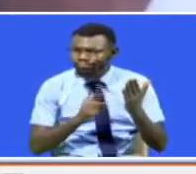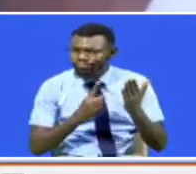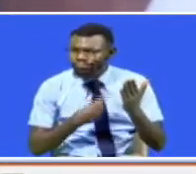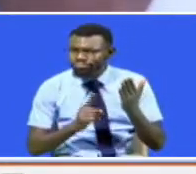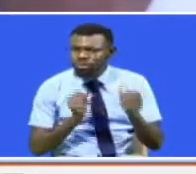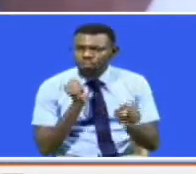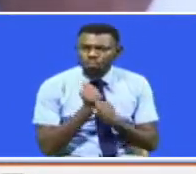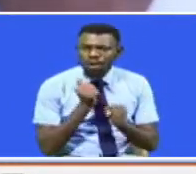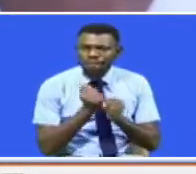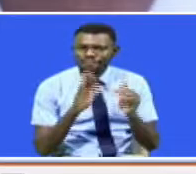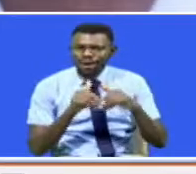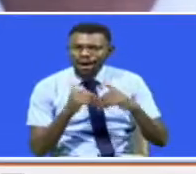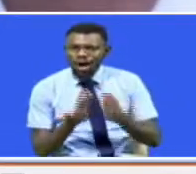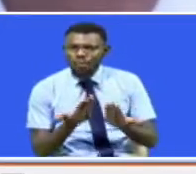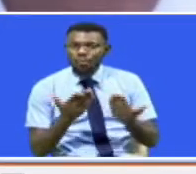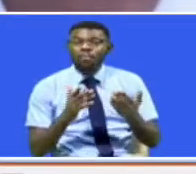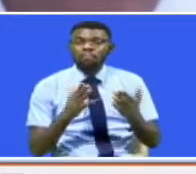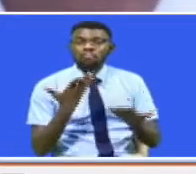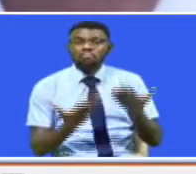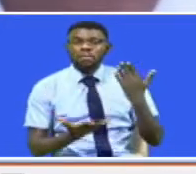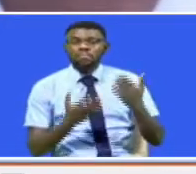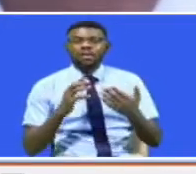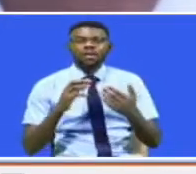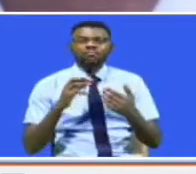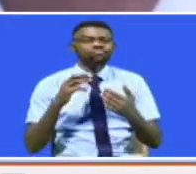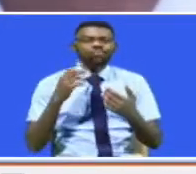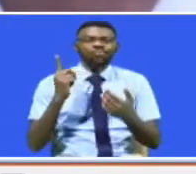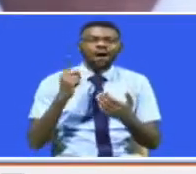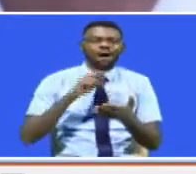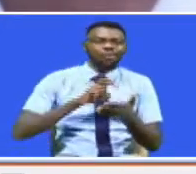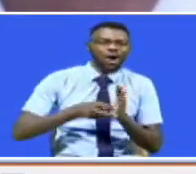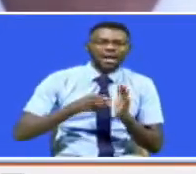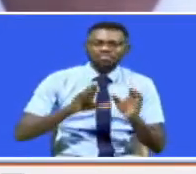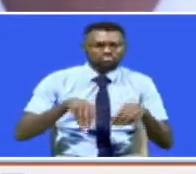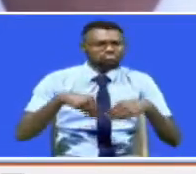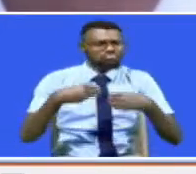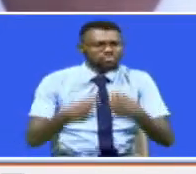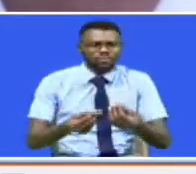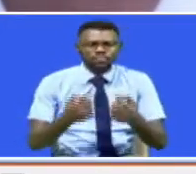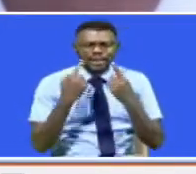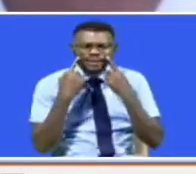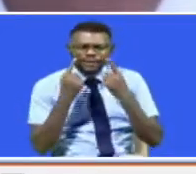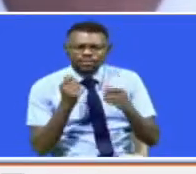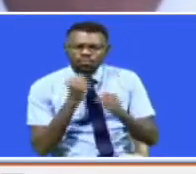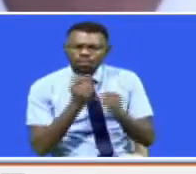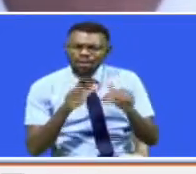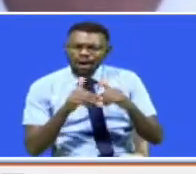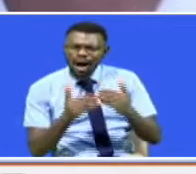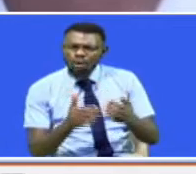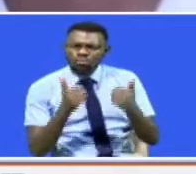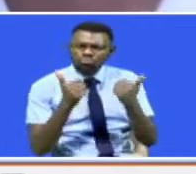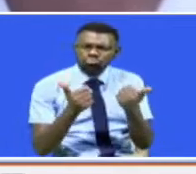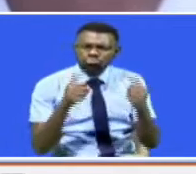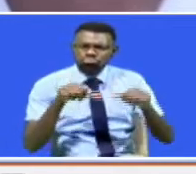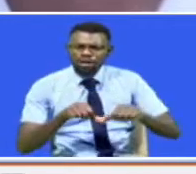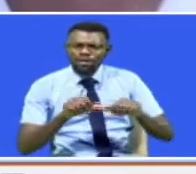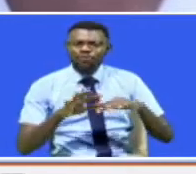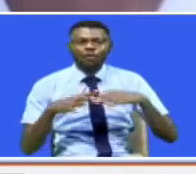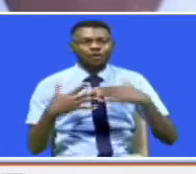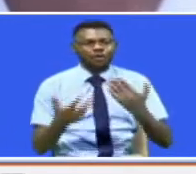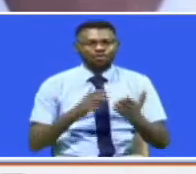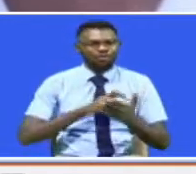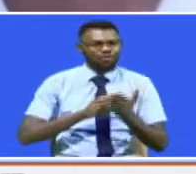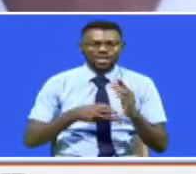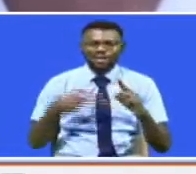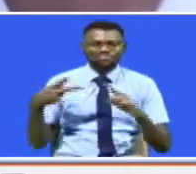either to give you another chance, maybe for another one contract depending on how you performed, or the contract can expire. So in